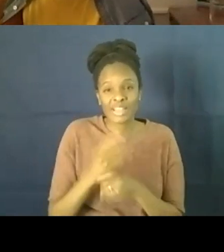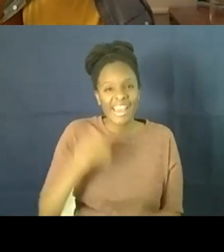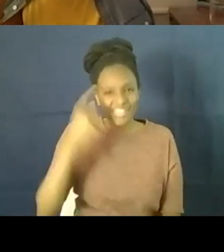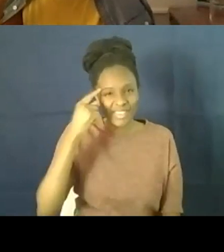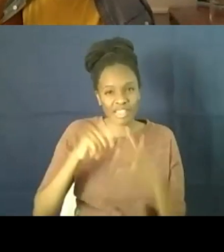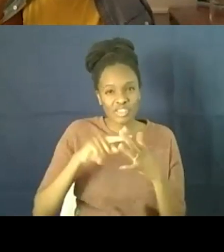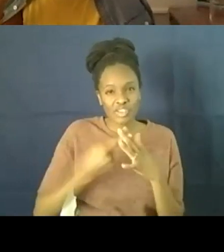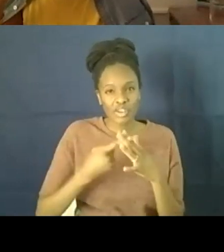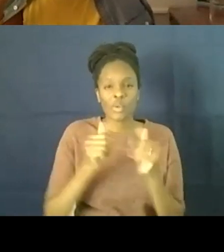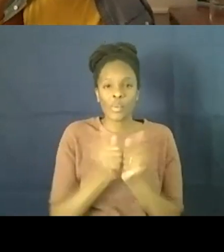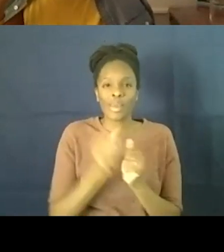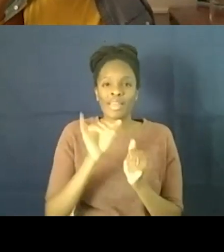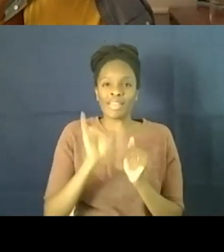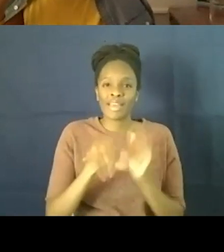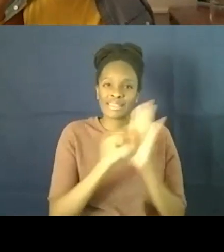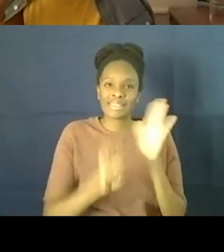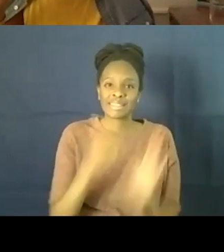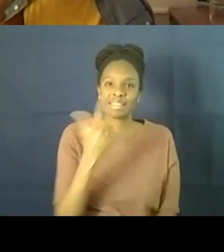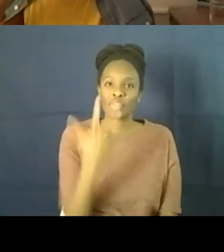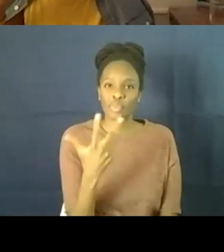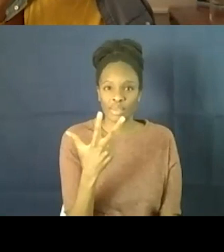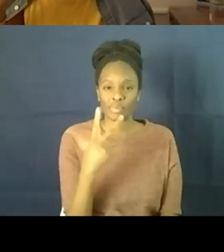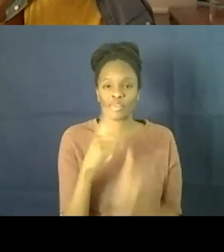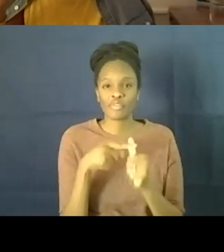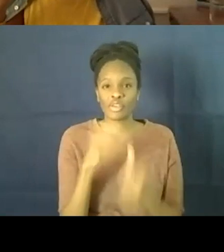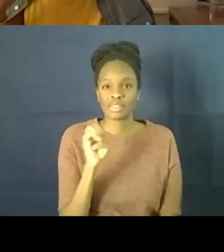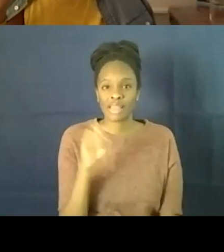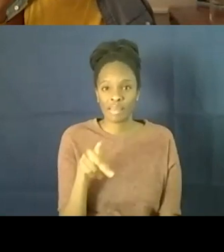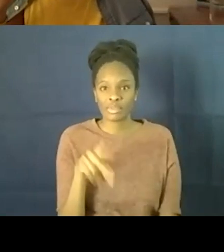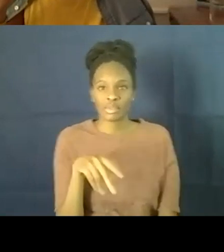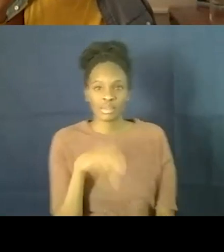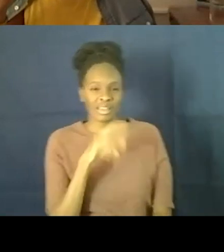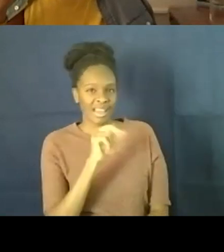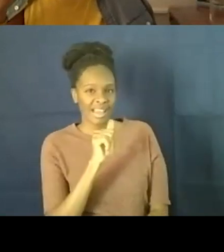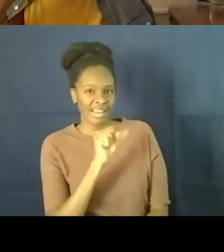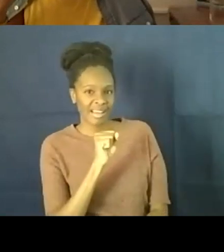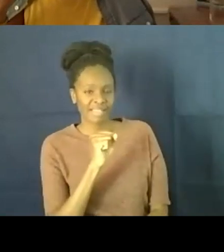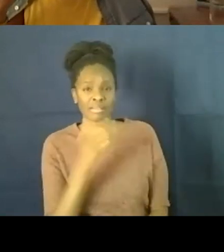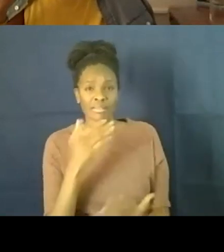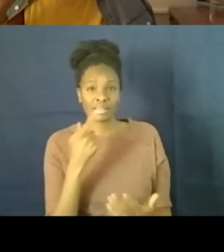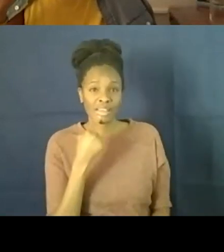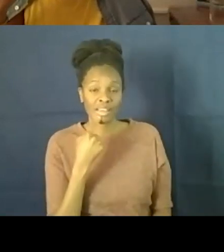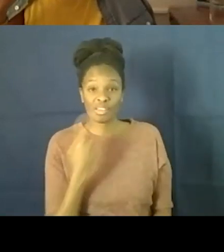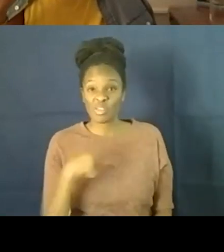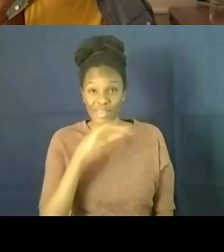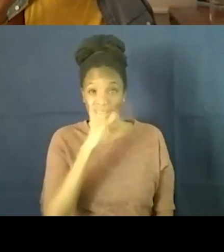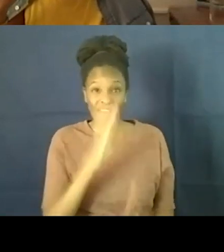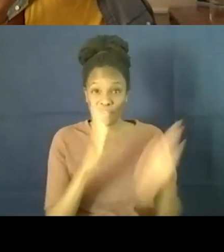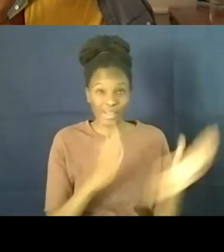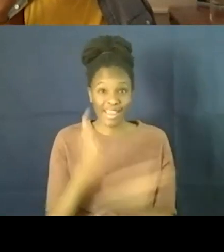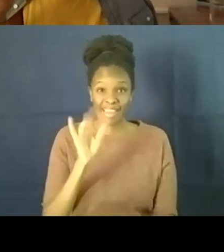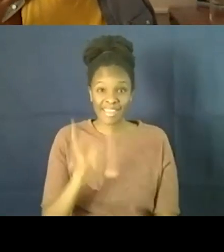that season 3 first episode where we started. But we never really planned it. They just came out of the moment, right?